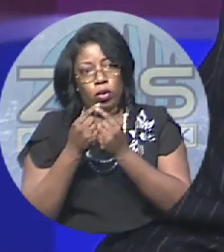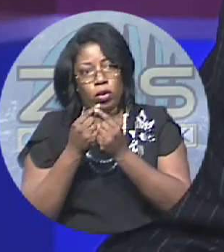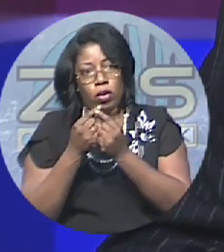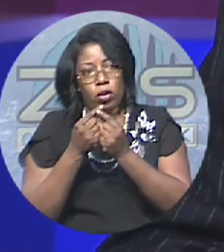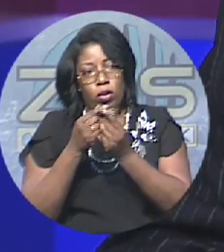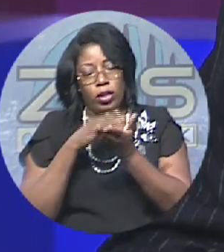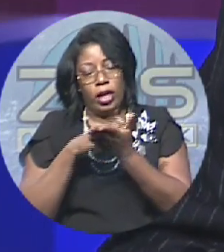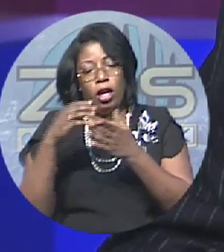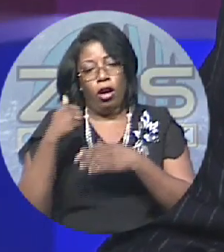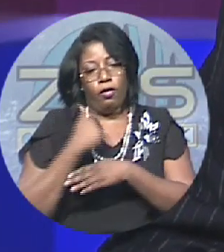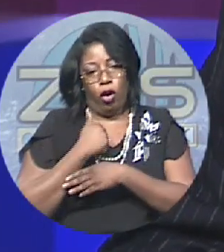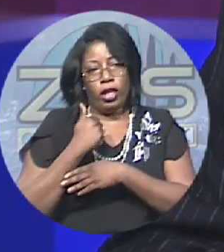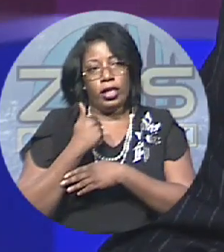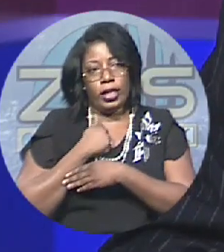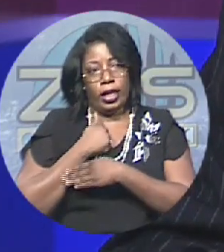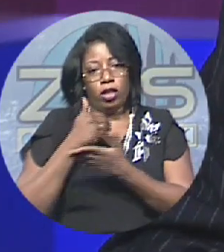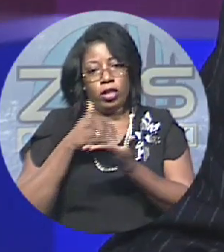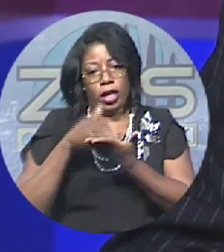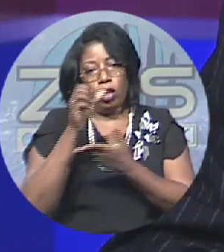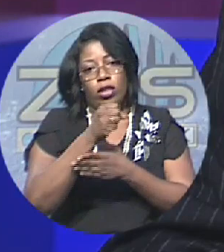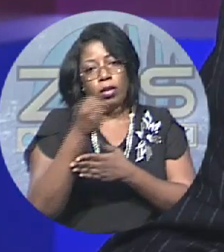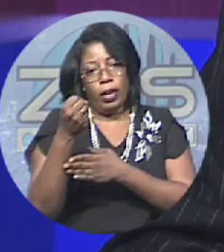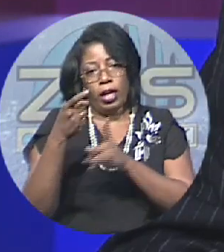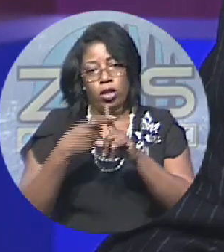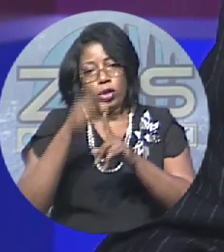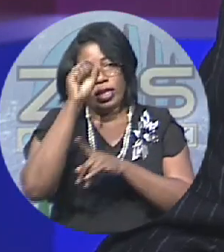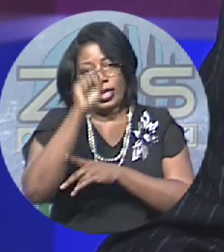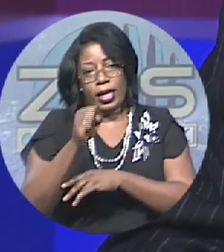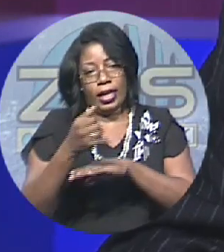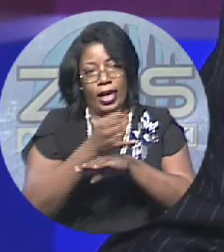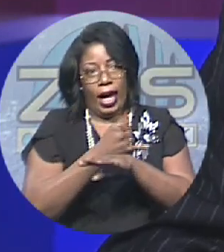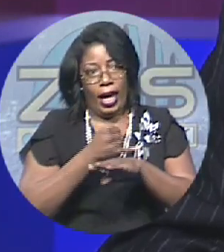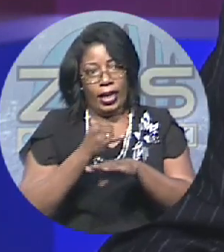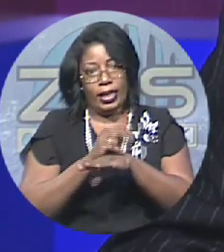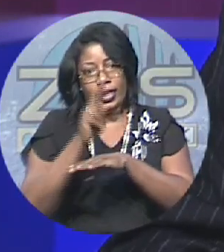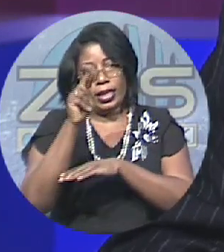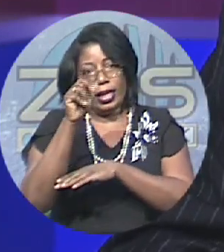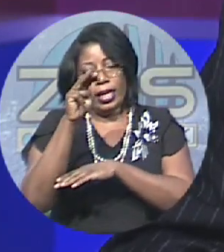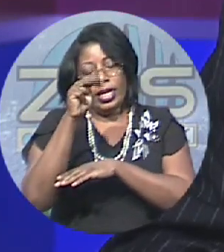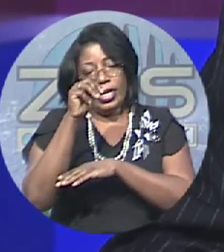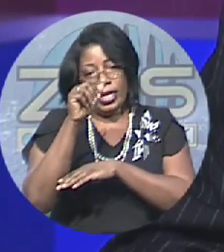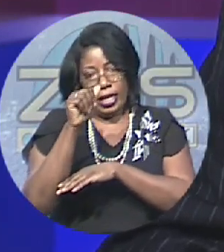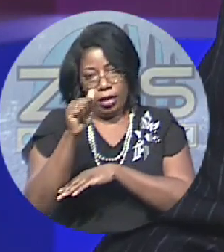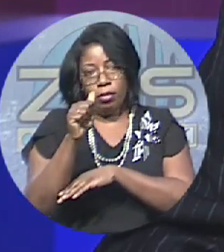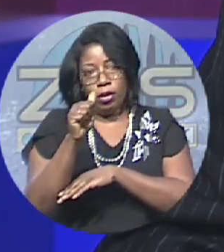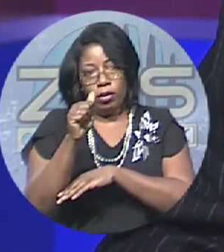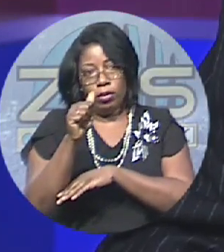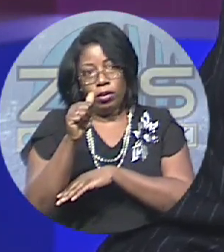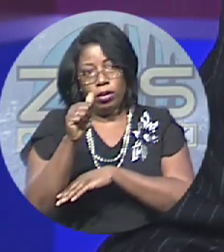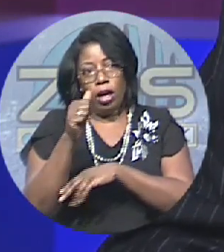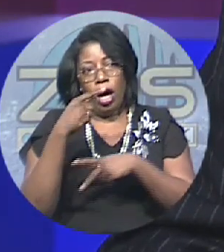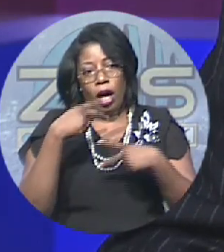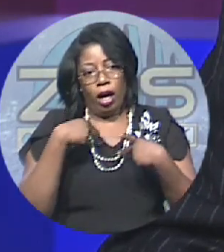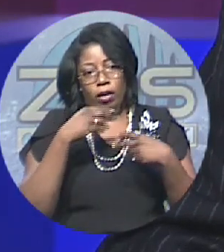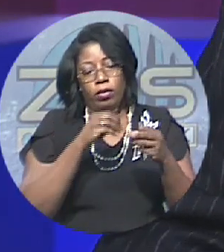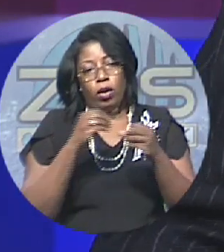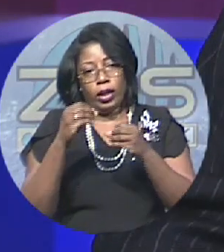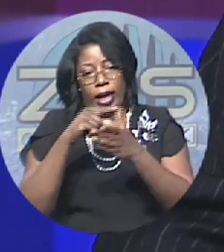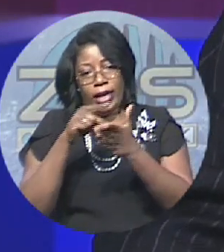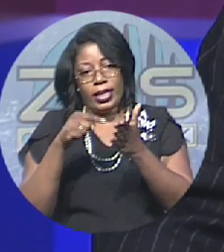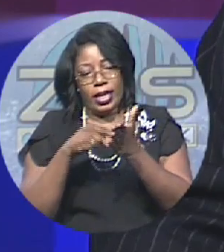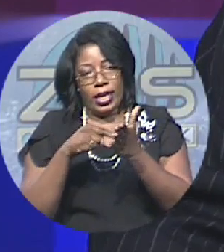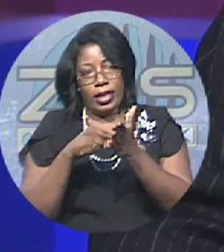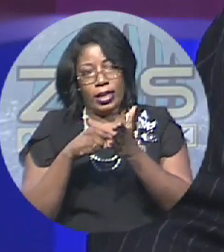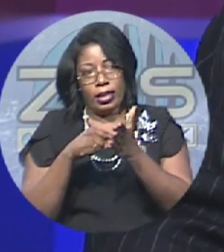deploy volunteers and send out supplies to the southern islands. The NEMA Command Center has also been established to coordinate the efforts. Campbell